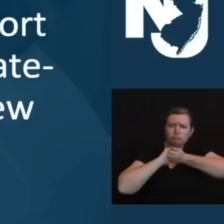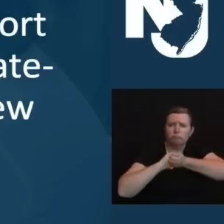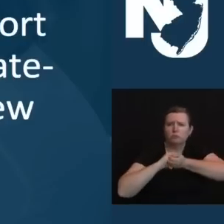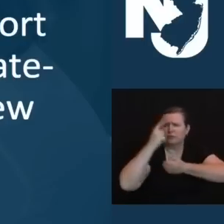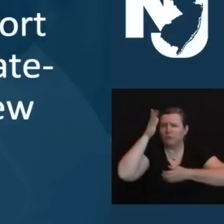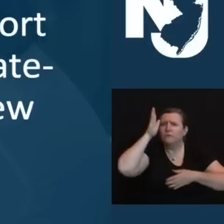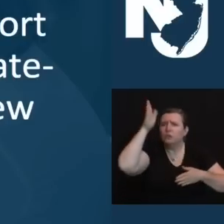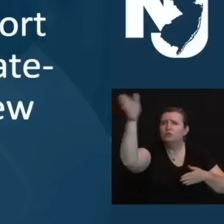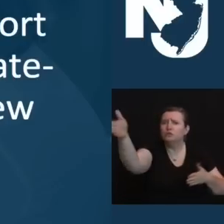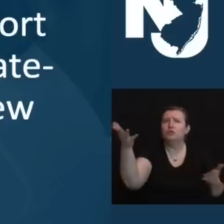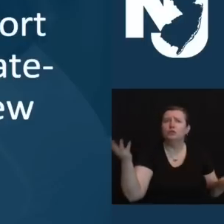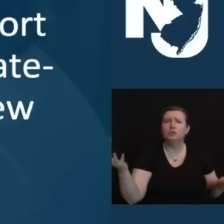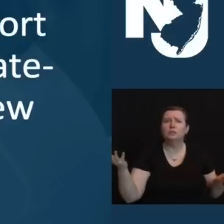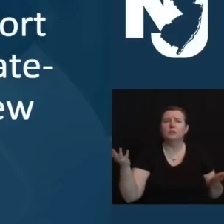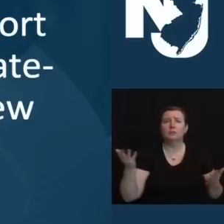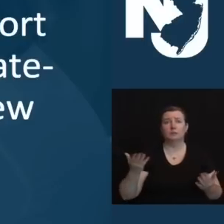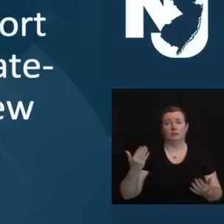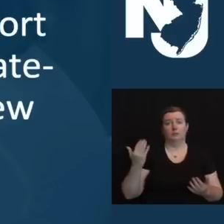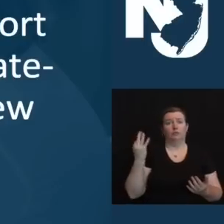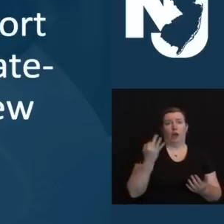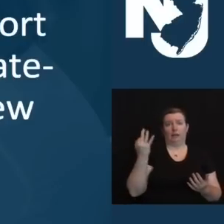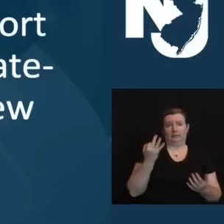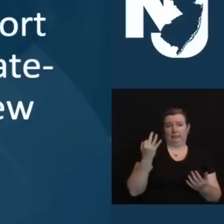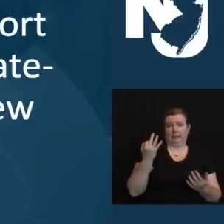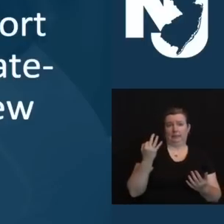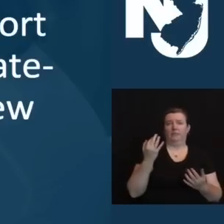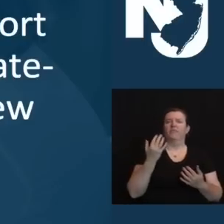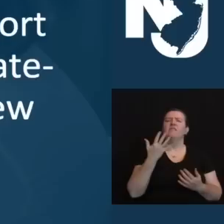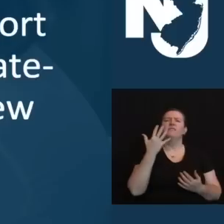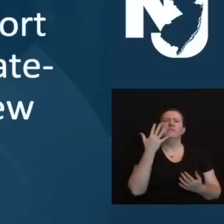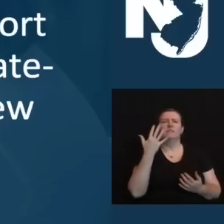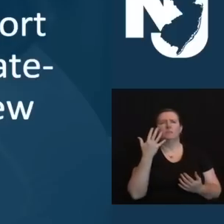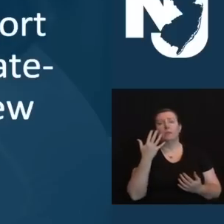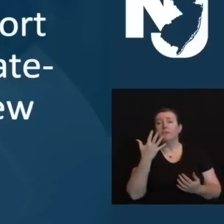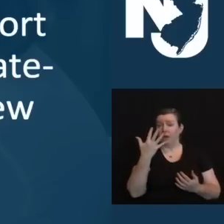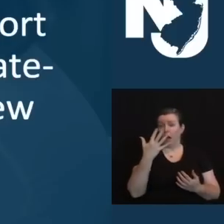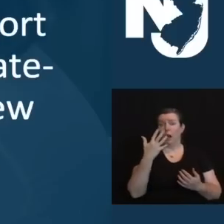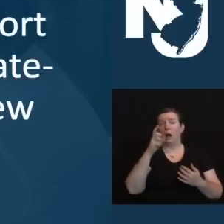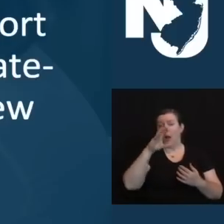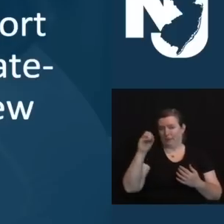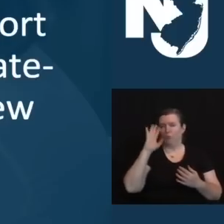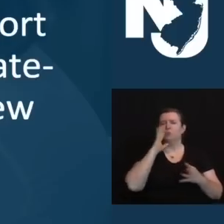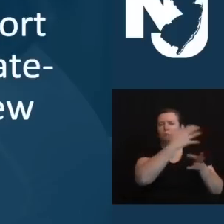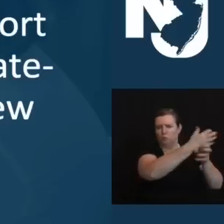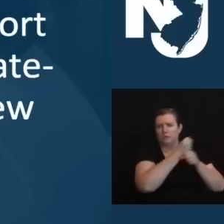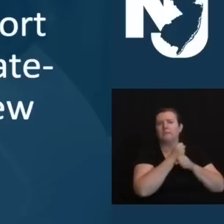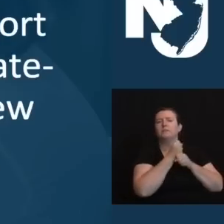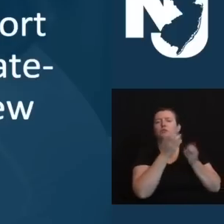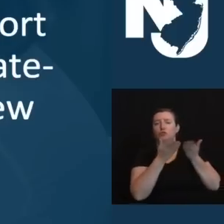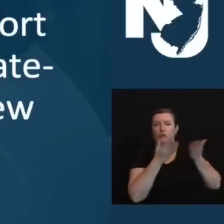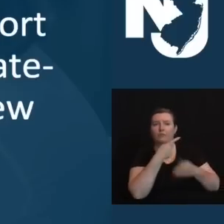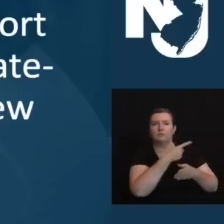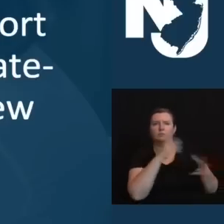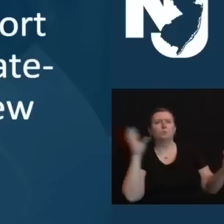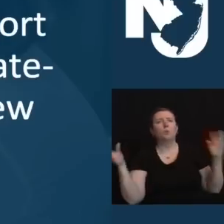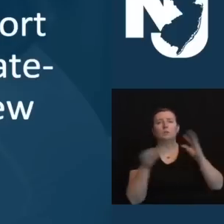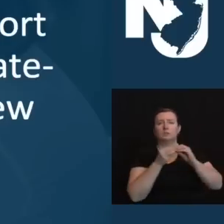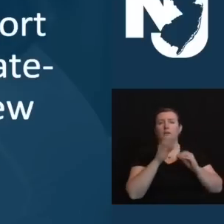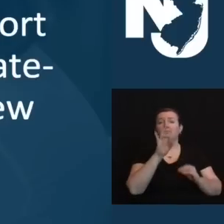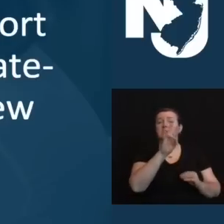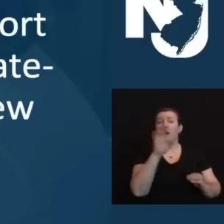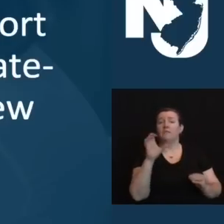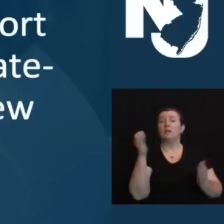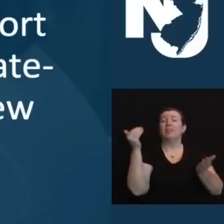EDA announced the first 5 recipients under the Entrepreneur Support Program for a total of $700,000